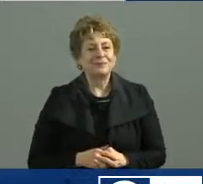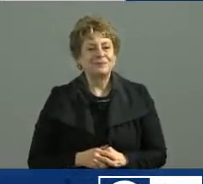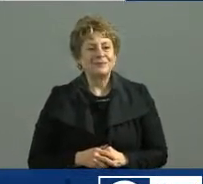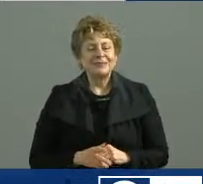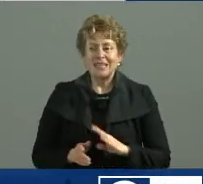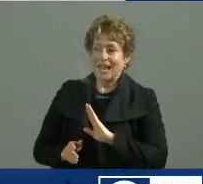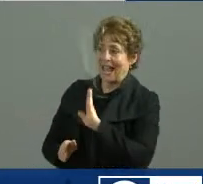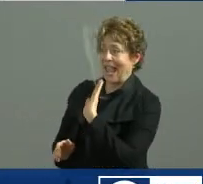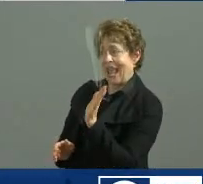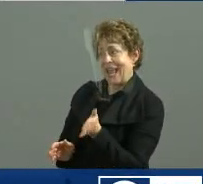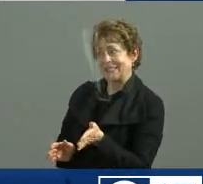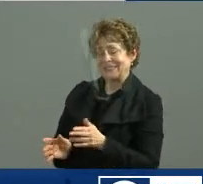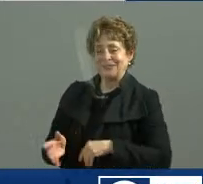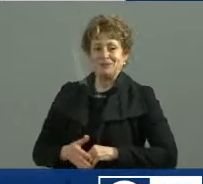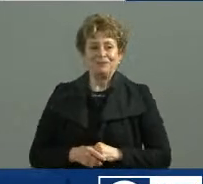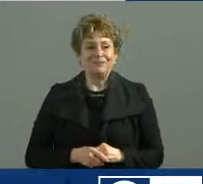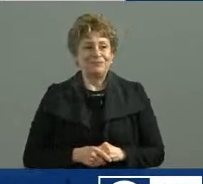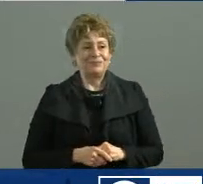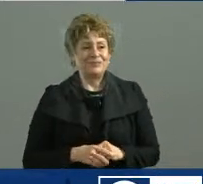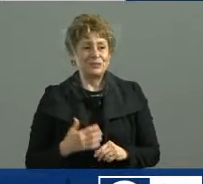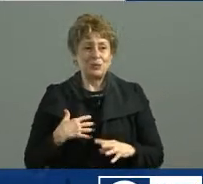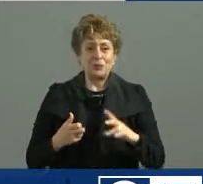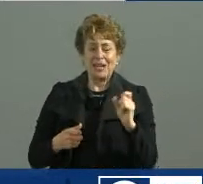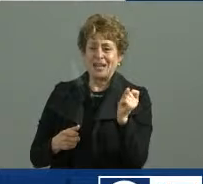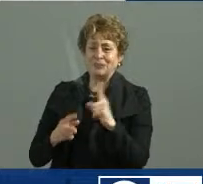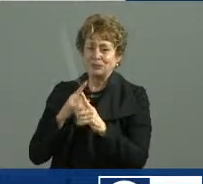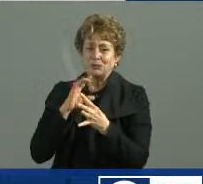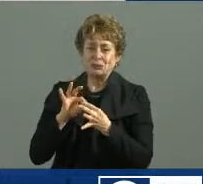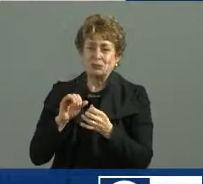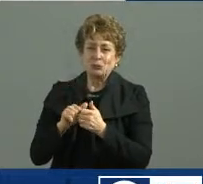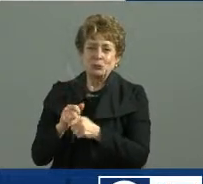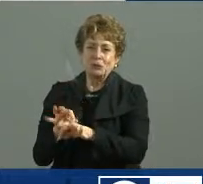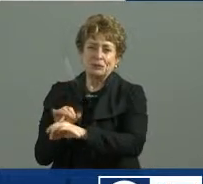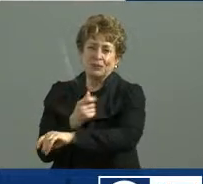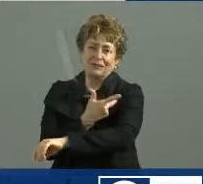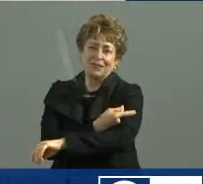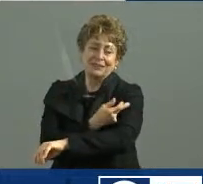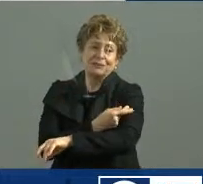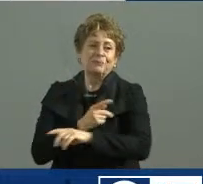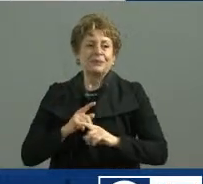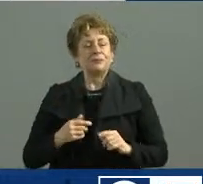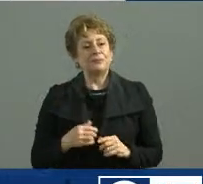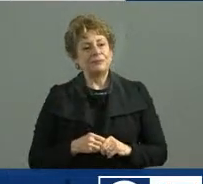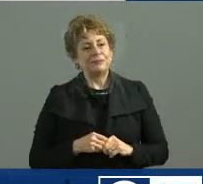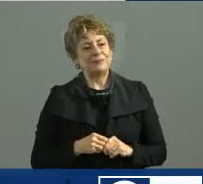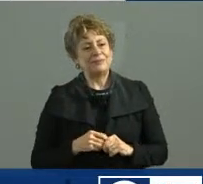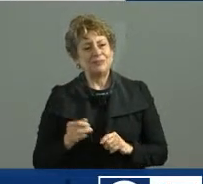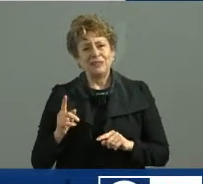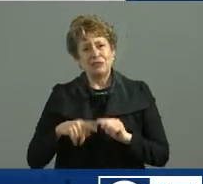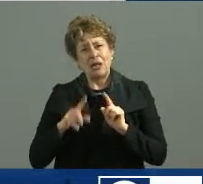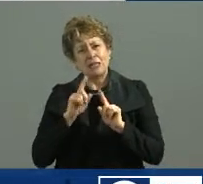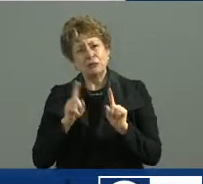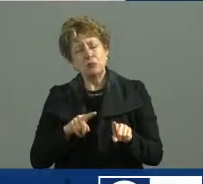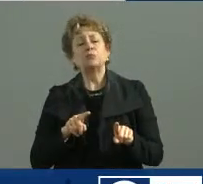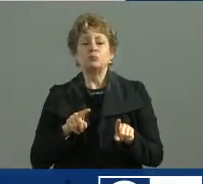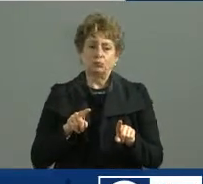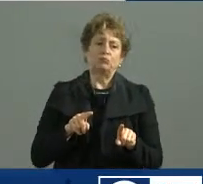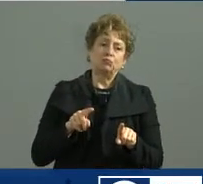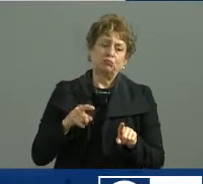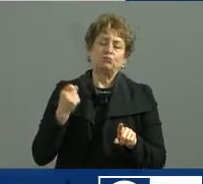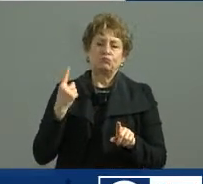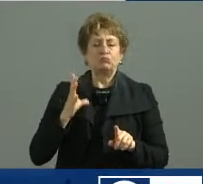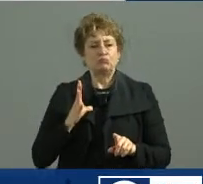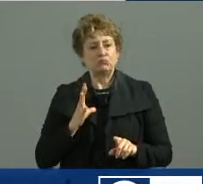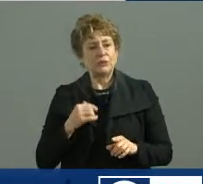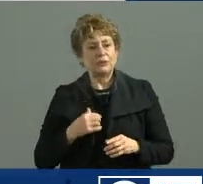it's not related to vaccine, so I apologize if you're not able to answer this right now. We can go separate. I haven't been able to